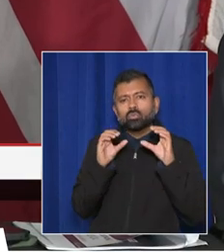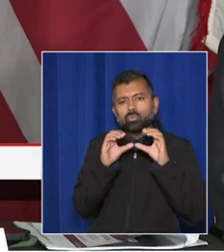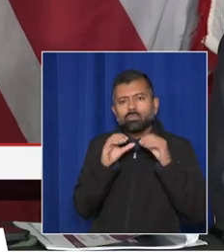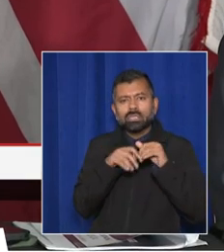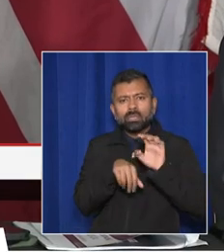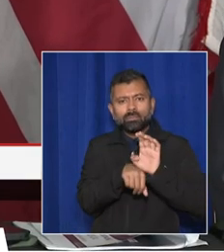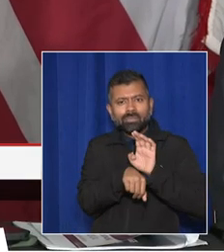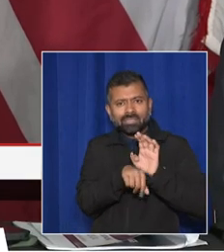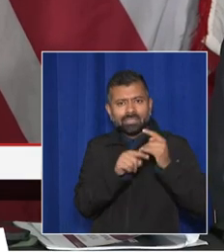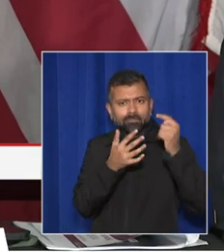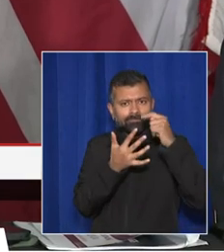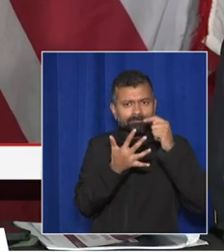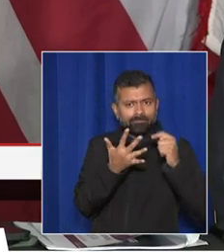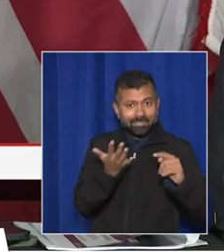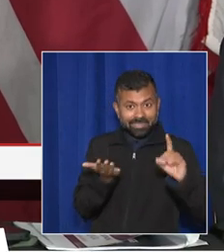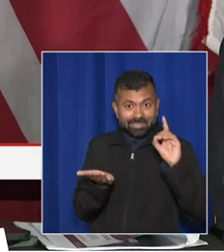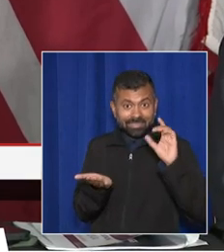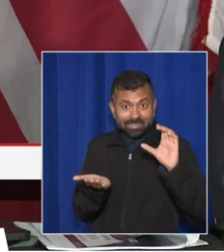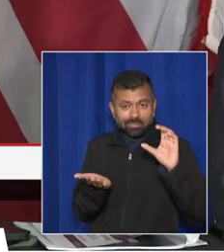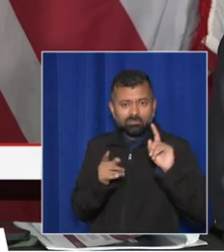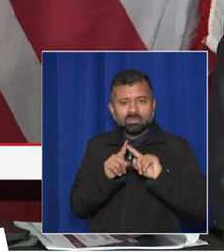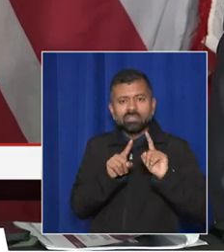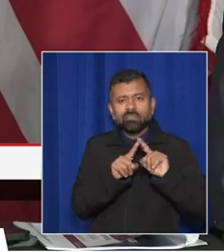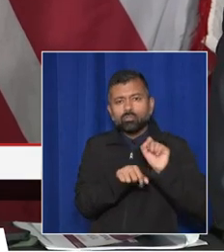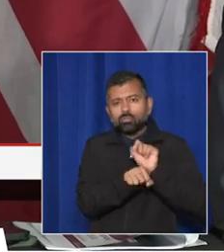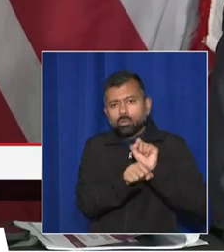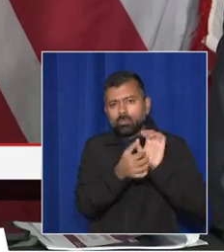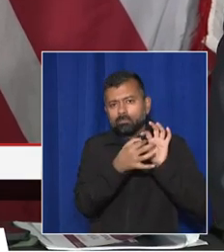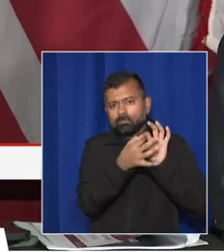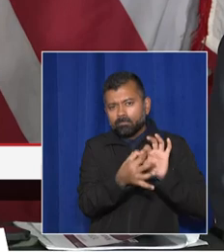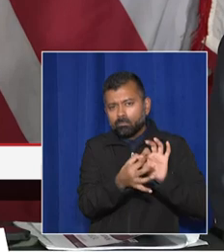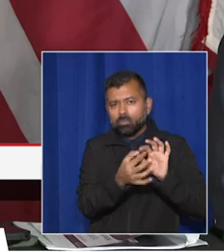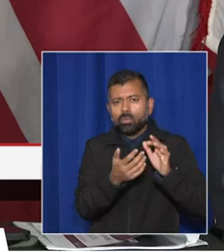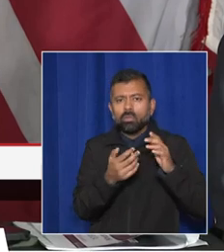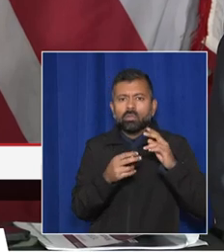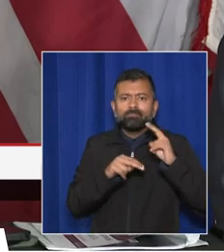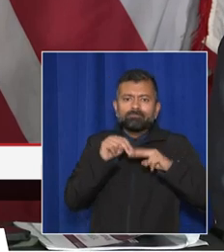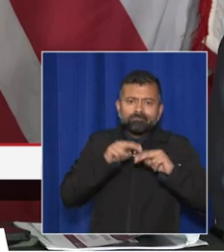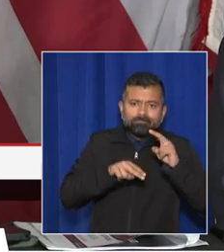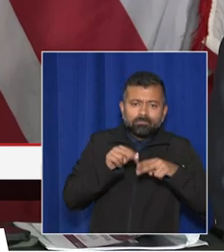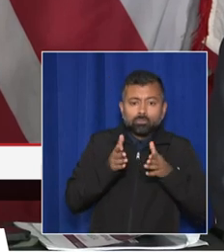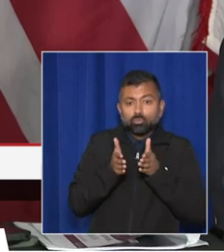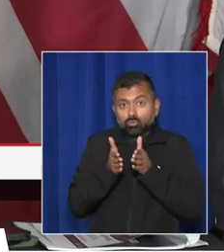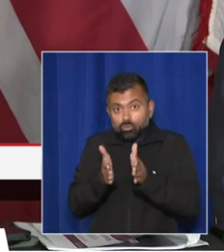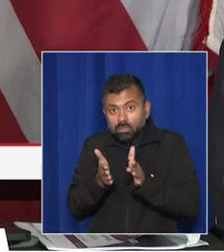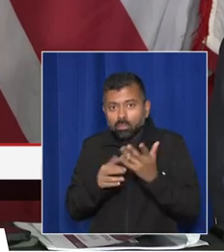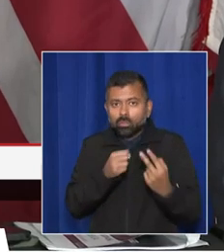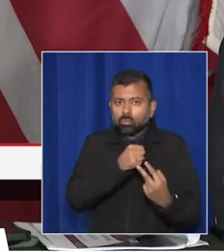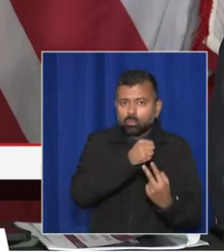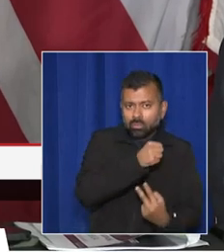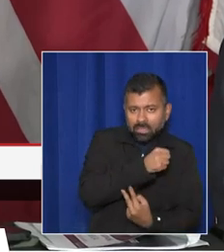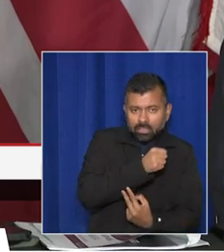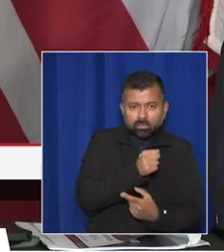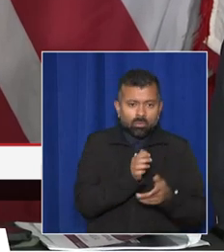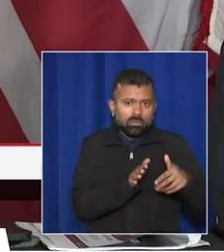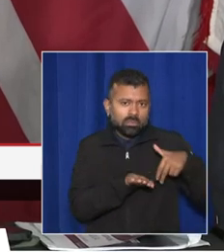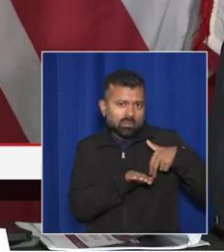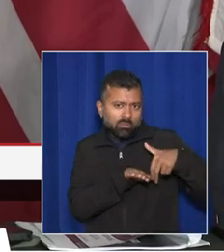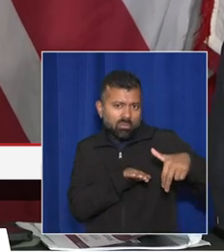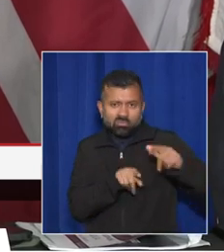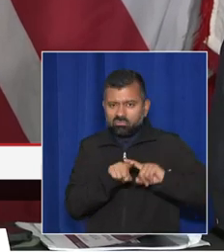work around that. The second kind of infrastructure that we're investing in is what I call building up or vertical. So building buildings, rec